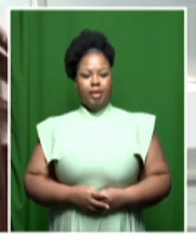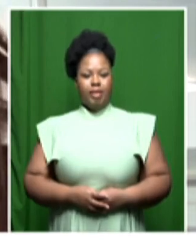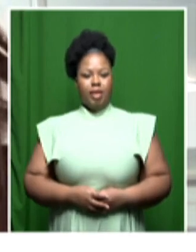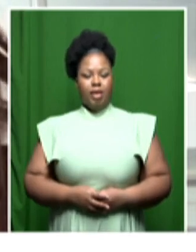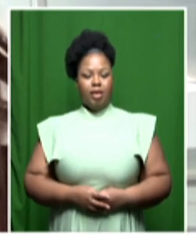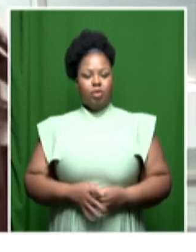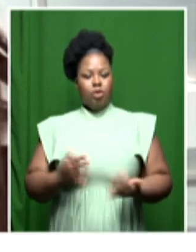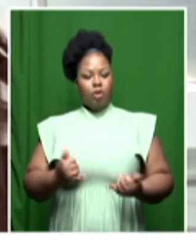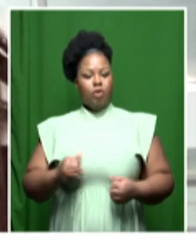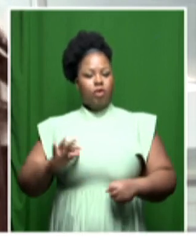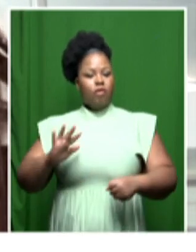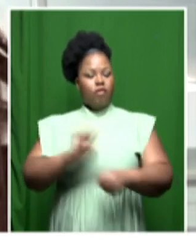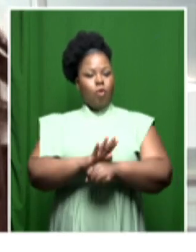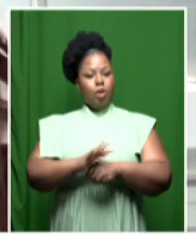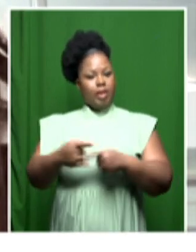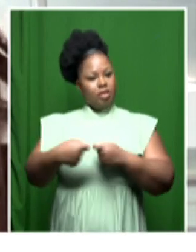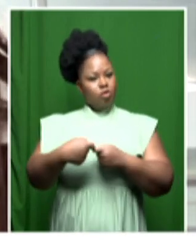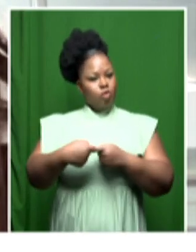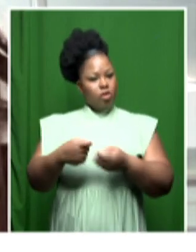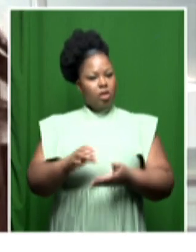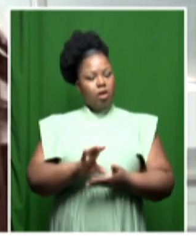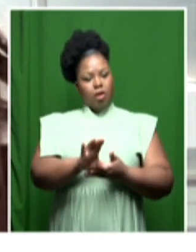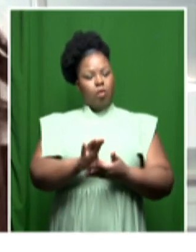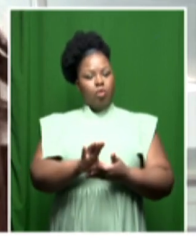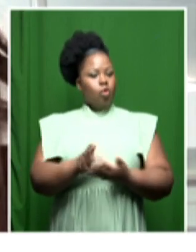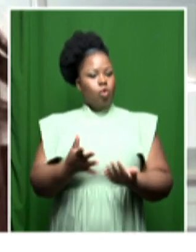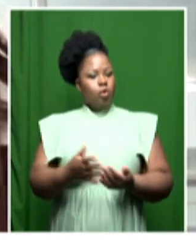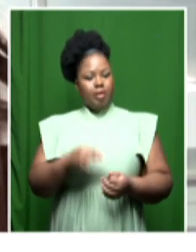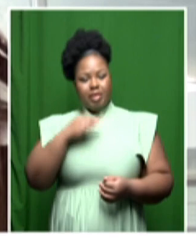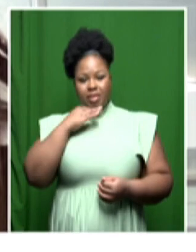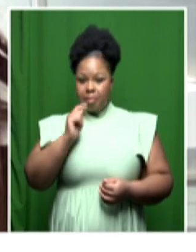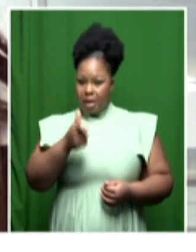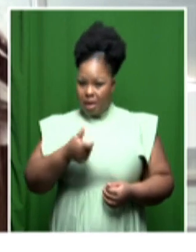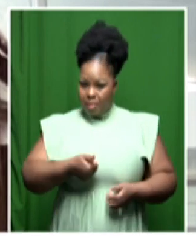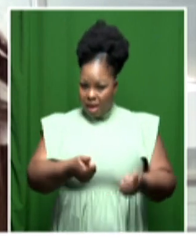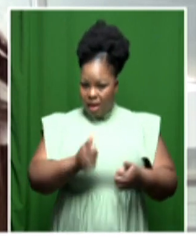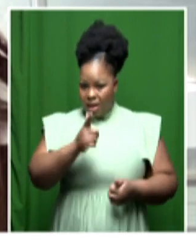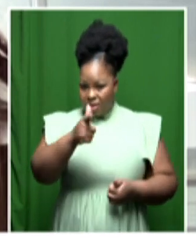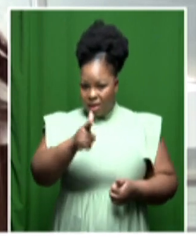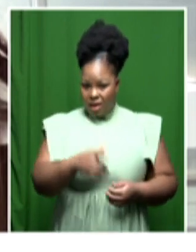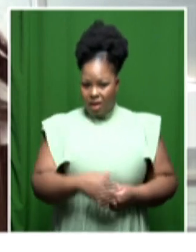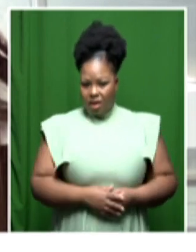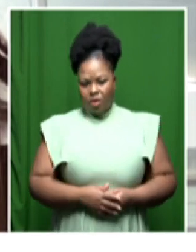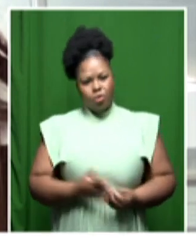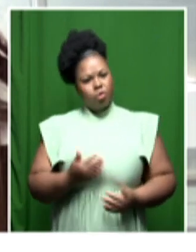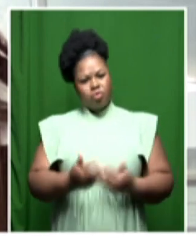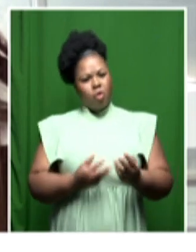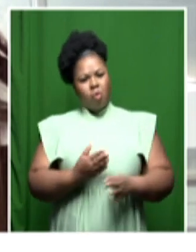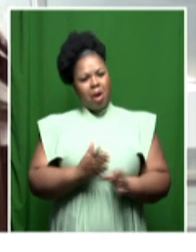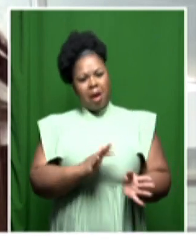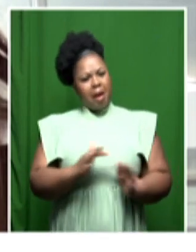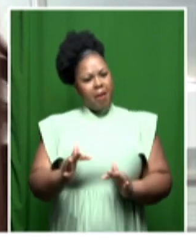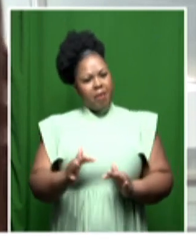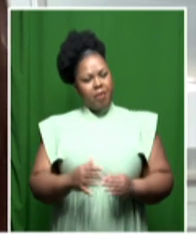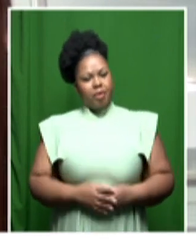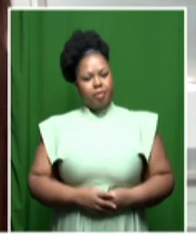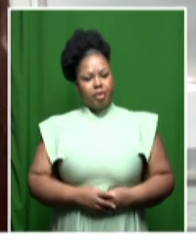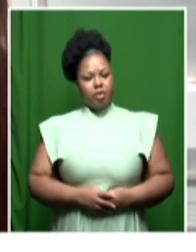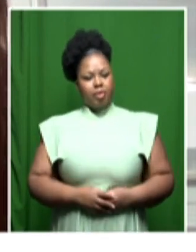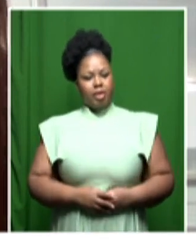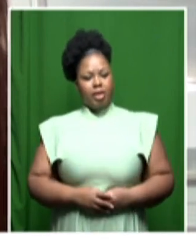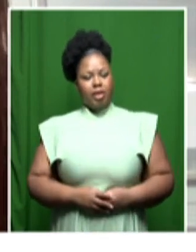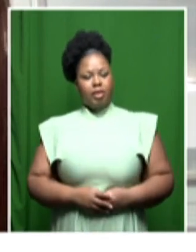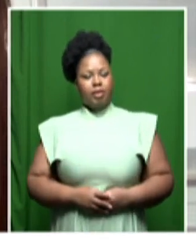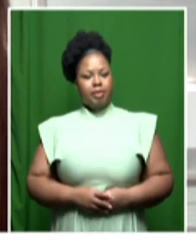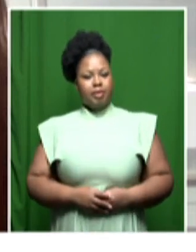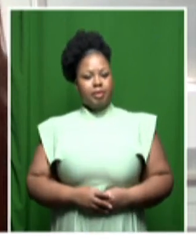at a full sponsorship, or is it what you're saying that they will have to pay it back a bit later? Or how exactly is this particular